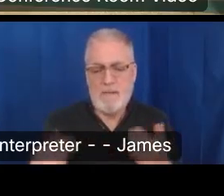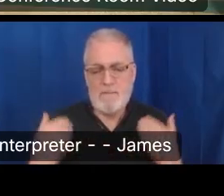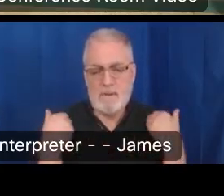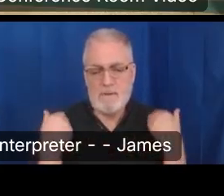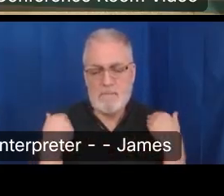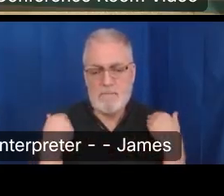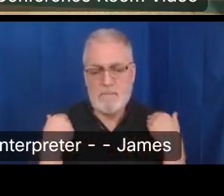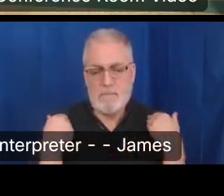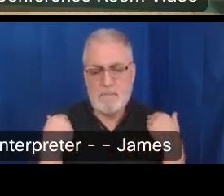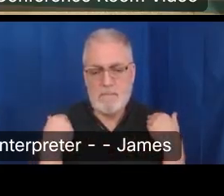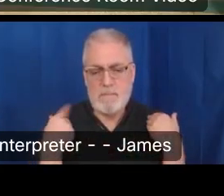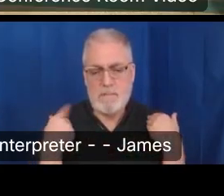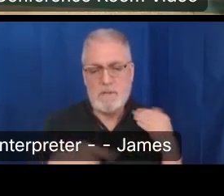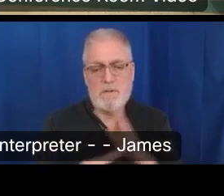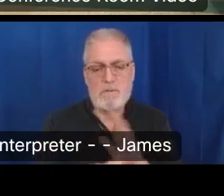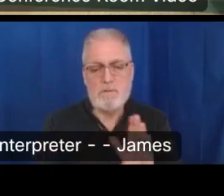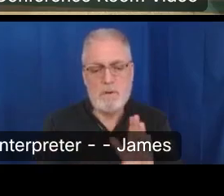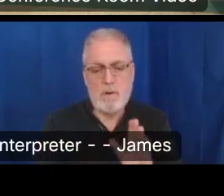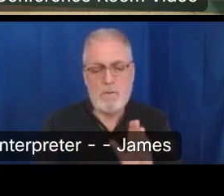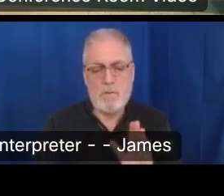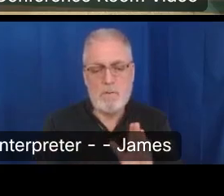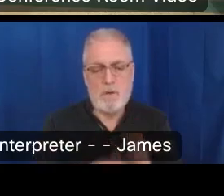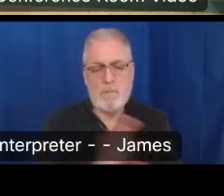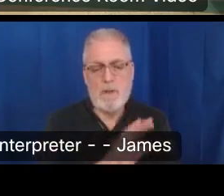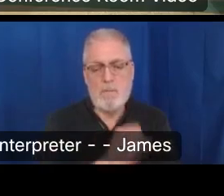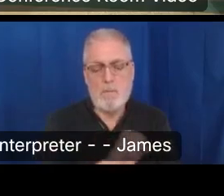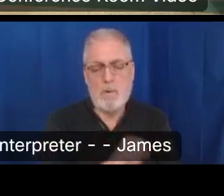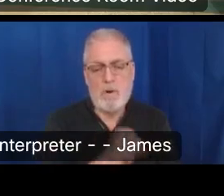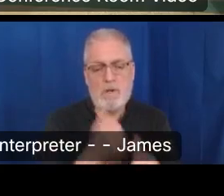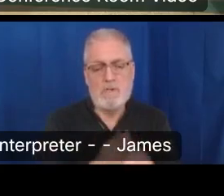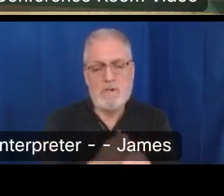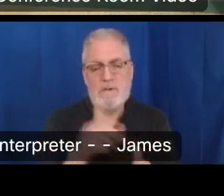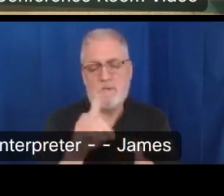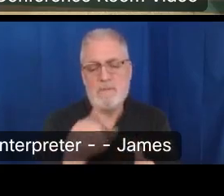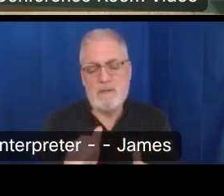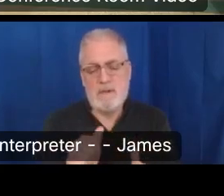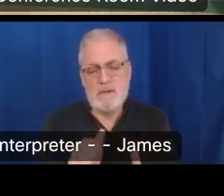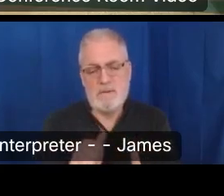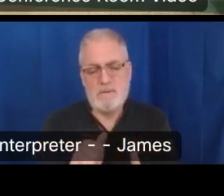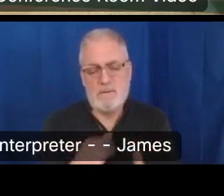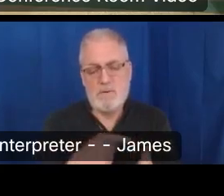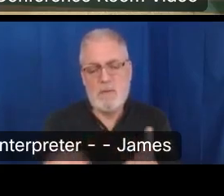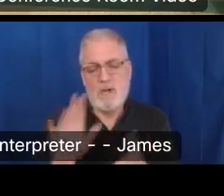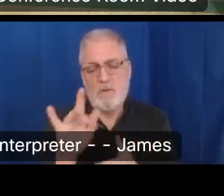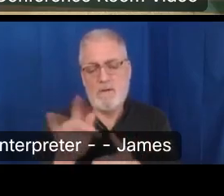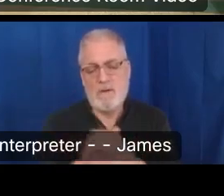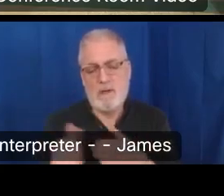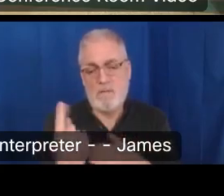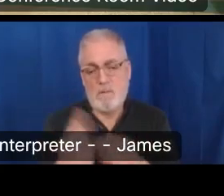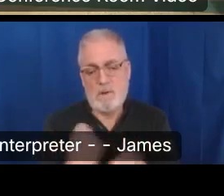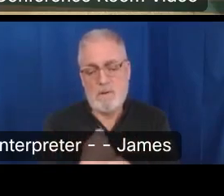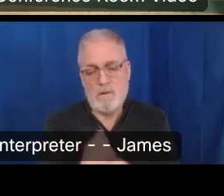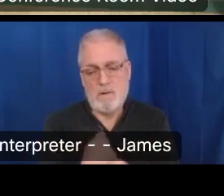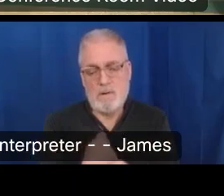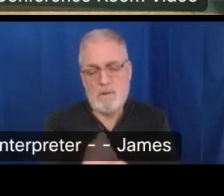You just have to show your paperwork that you're disabled, just so you guys know. Also, I think when we talk about